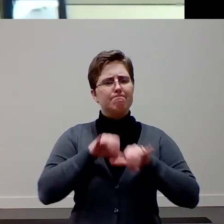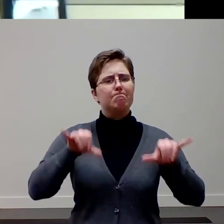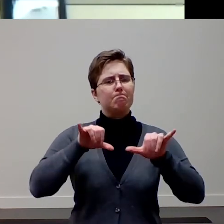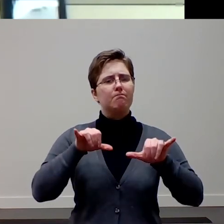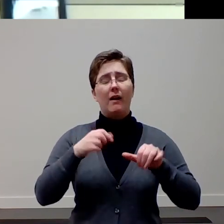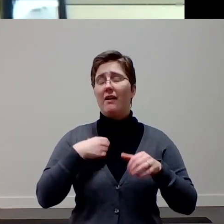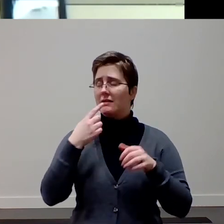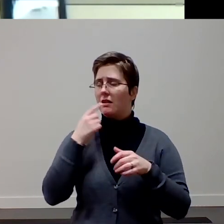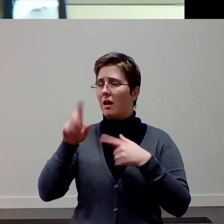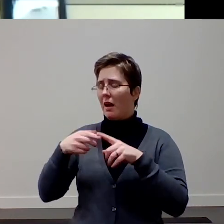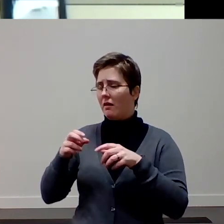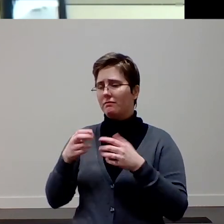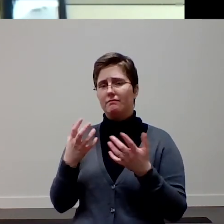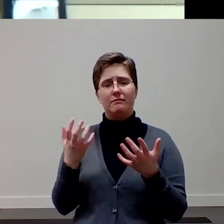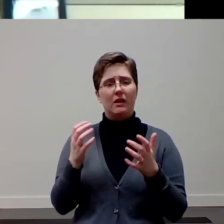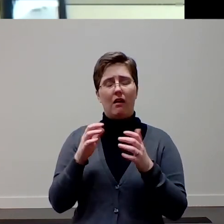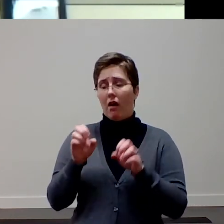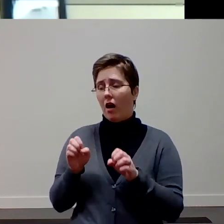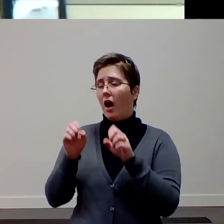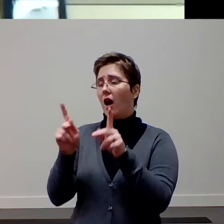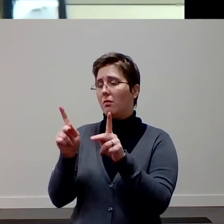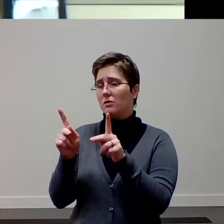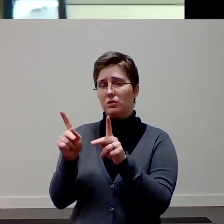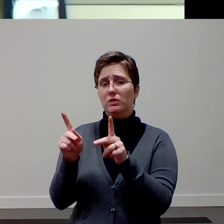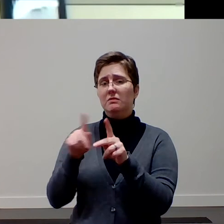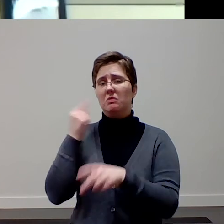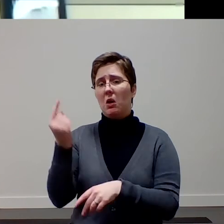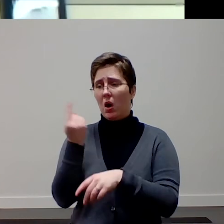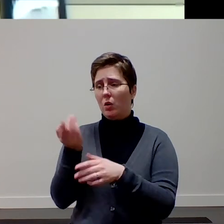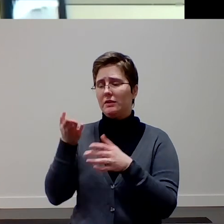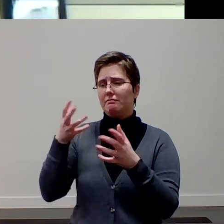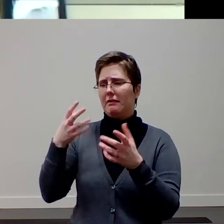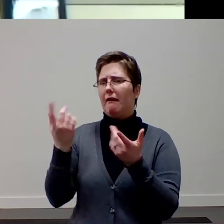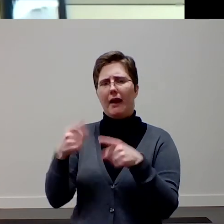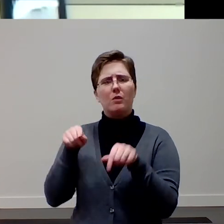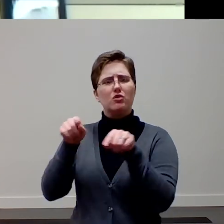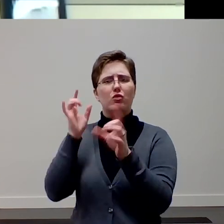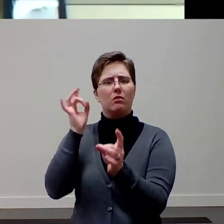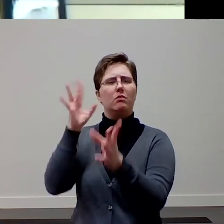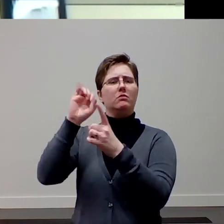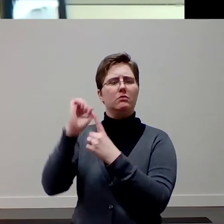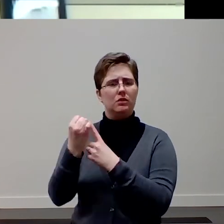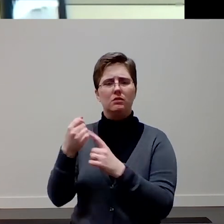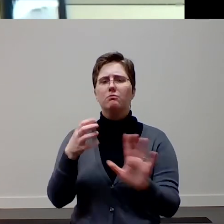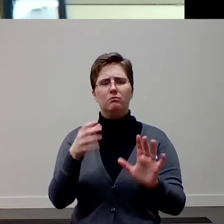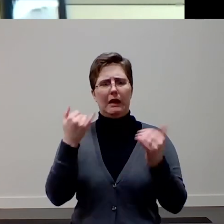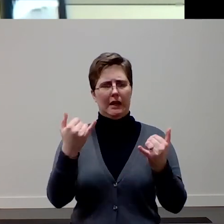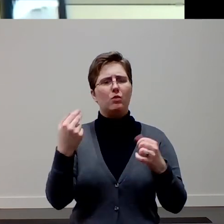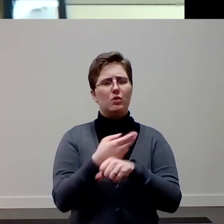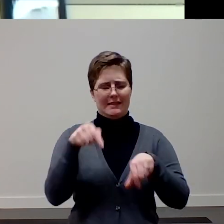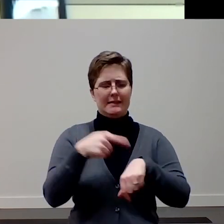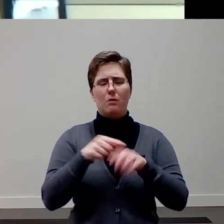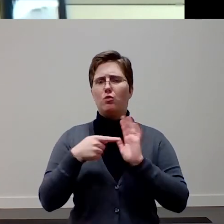come out, I do not know if they're good, bad, or indifferent, but the rumors are they're going to be better for the Urban 8 than they were previously.